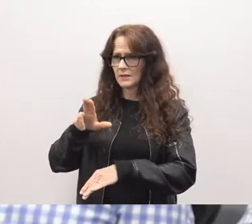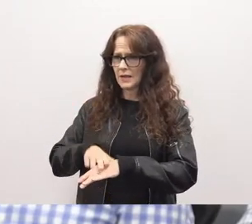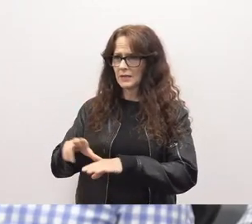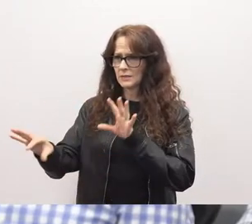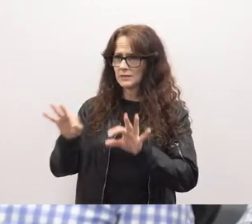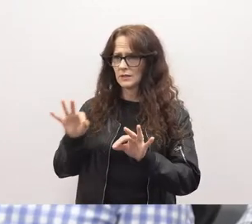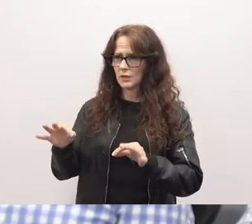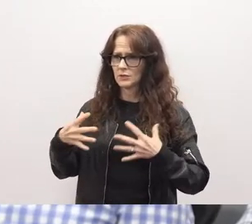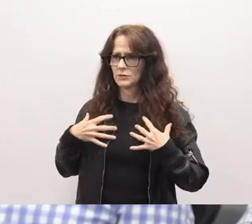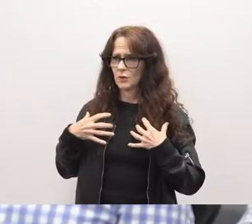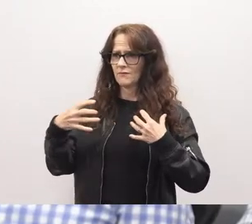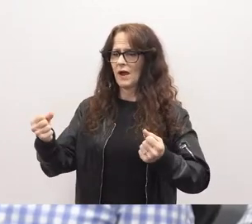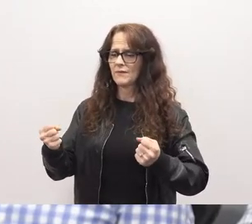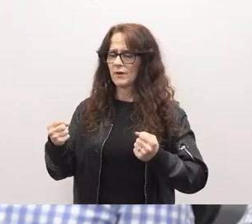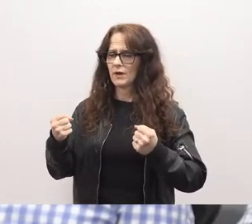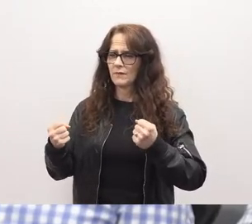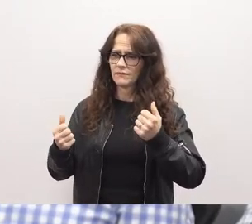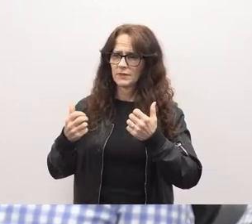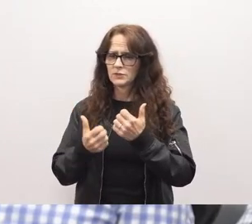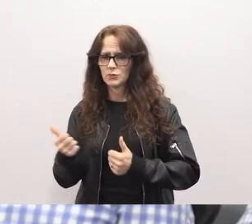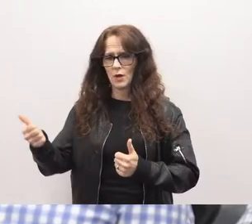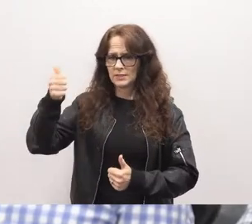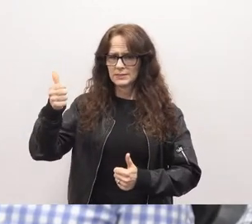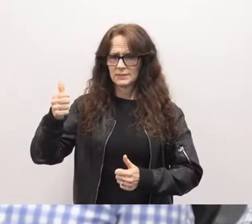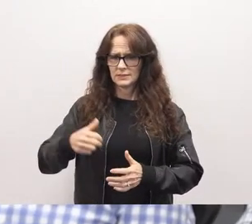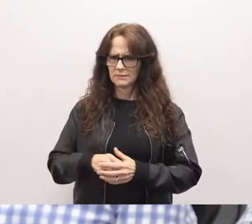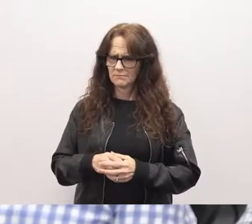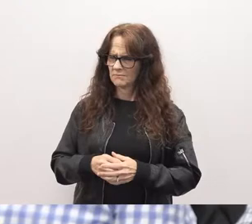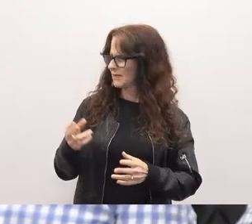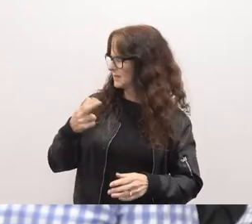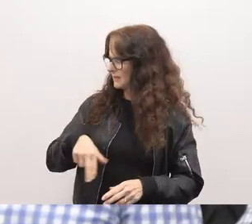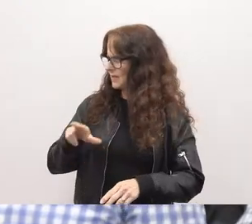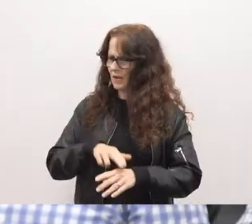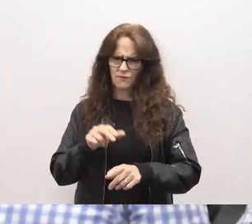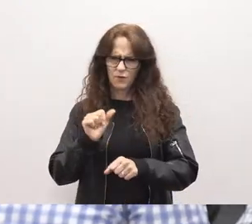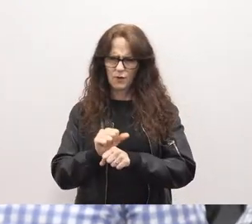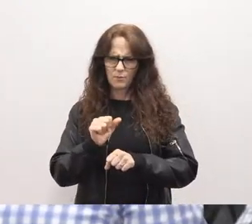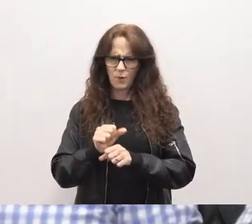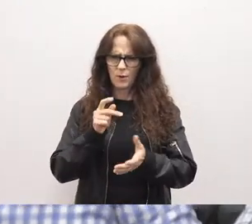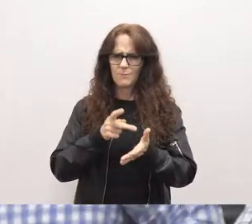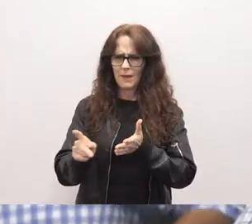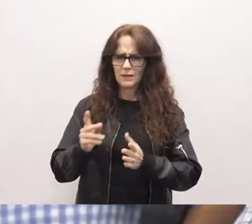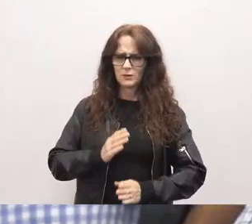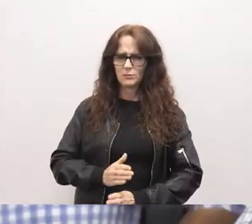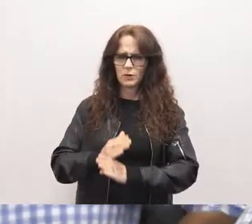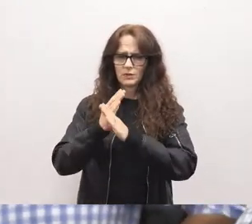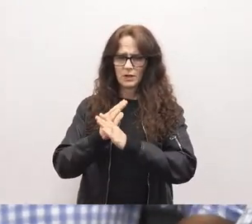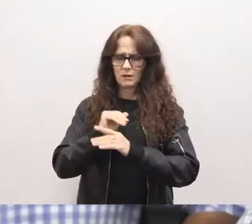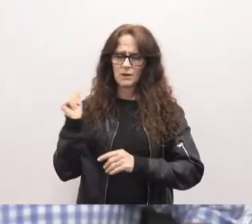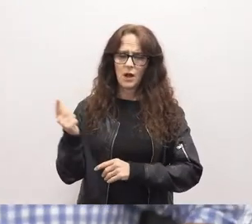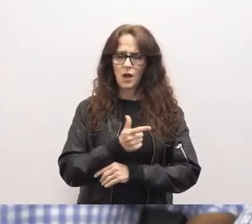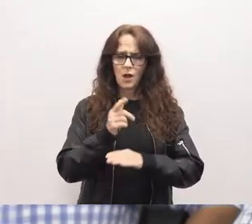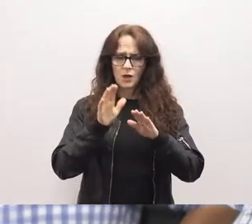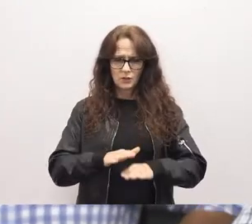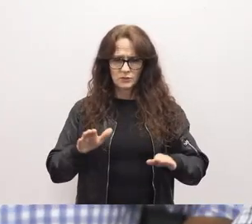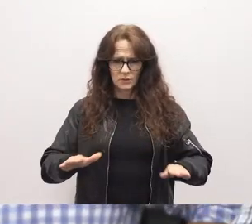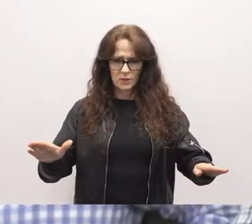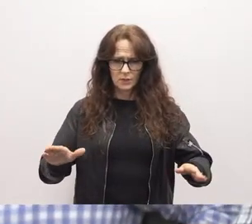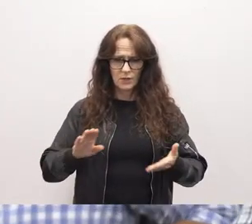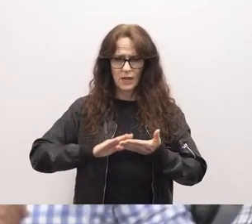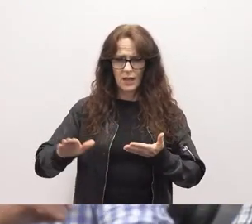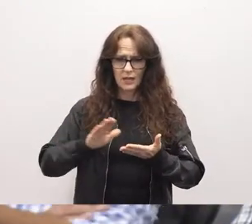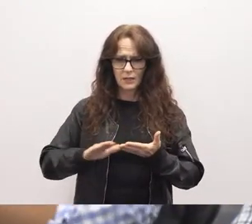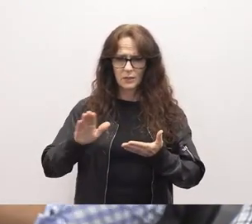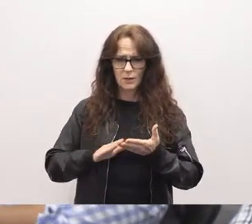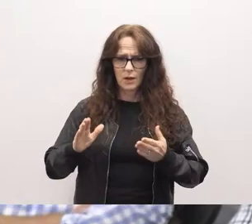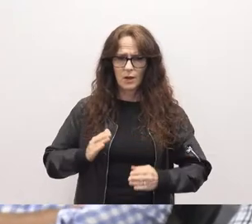the fittest. Is it natural for employees who are paid to protect all children to excuse